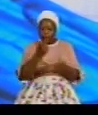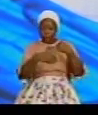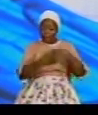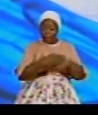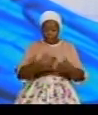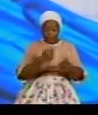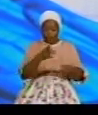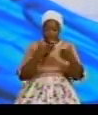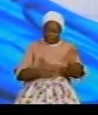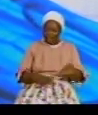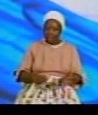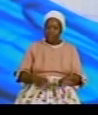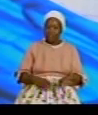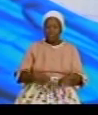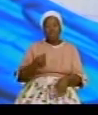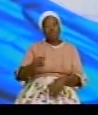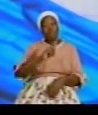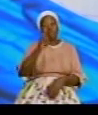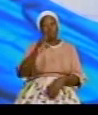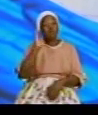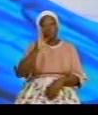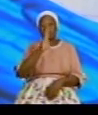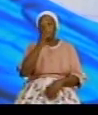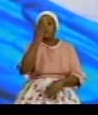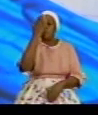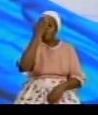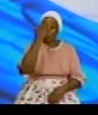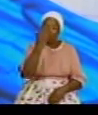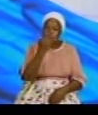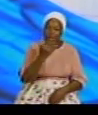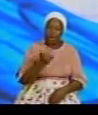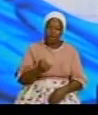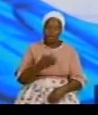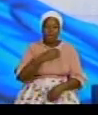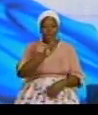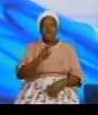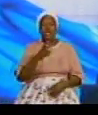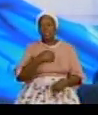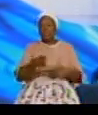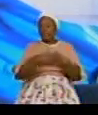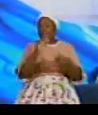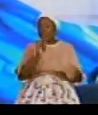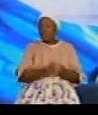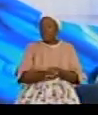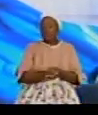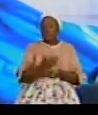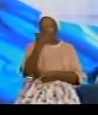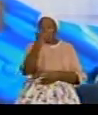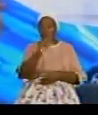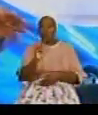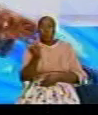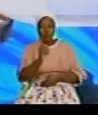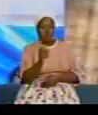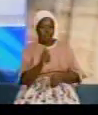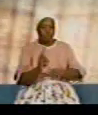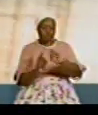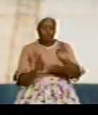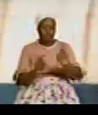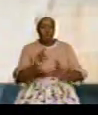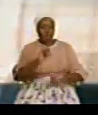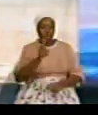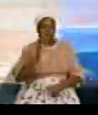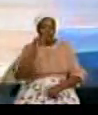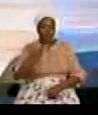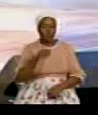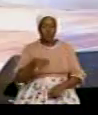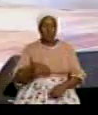you died, the question will be why? And after the why, where? Where will you